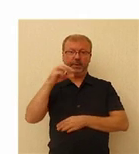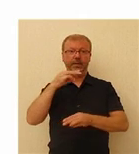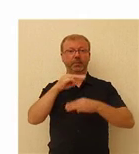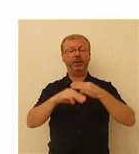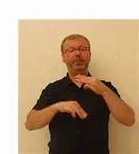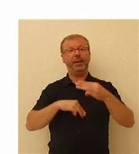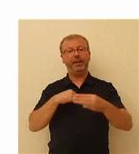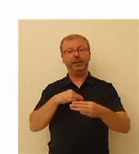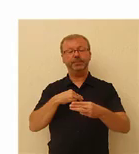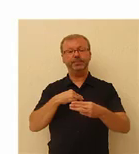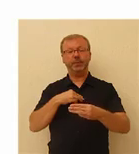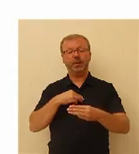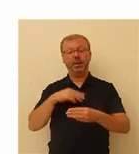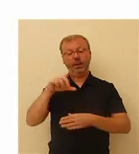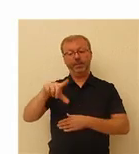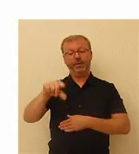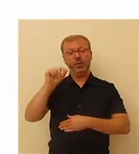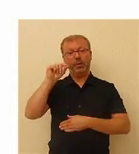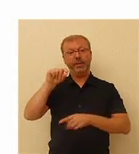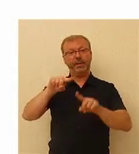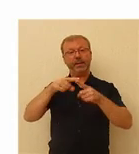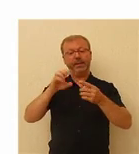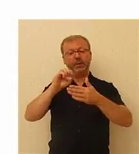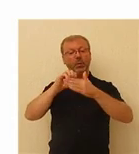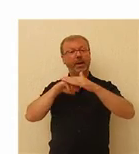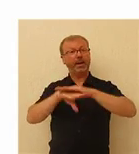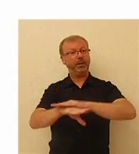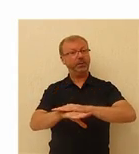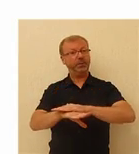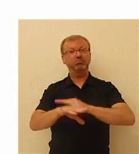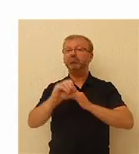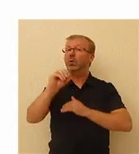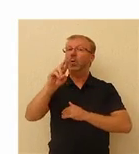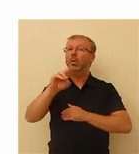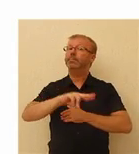choice is to enter or not.